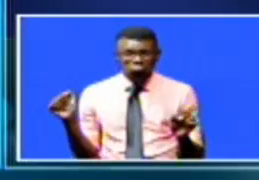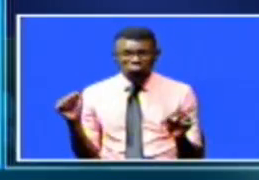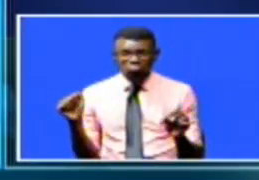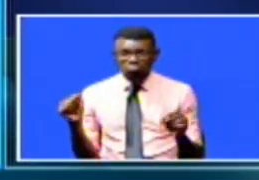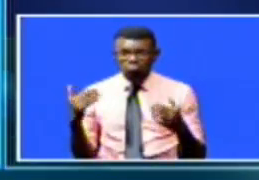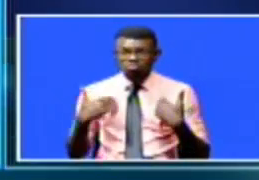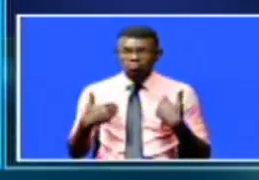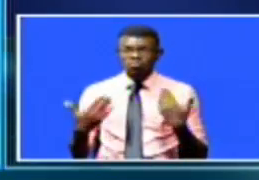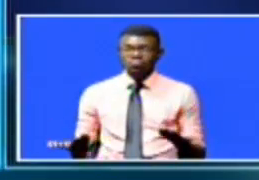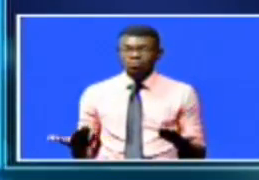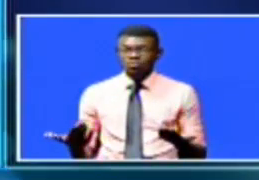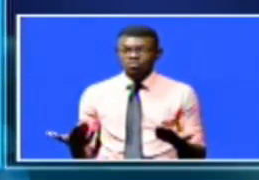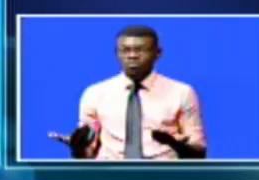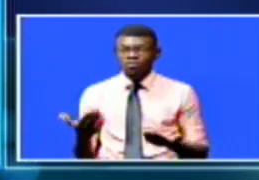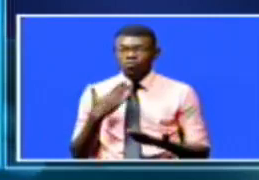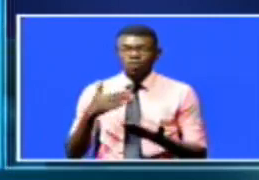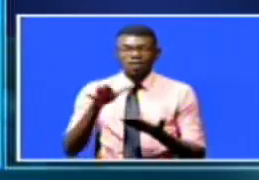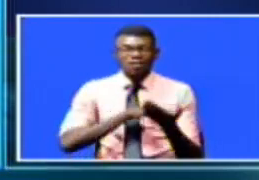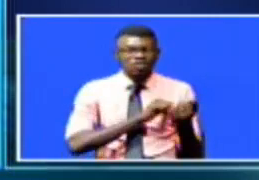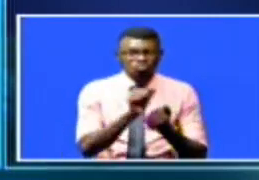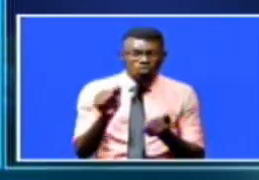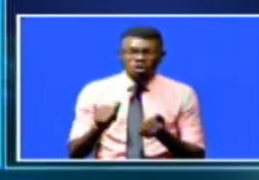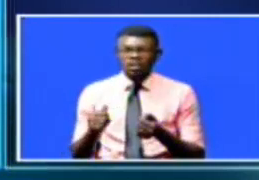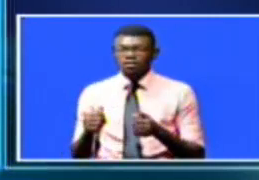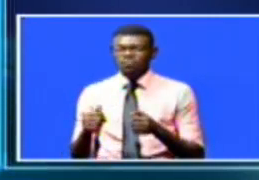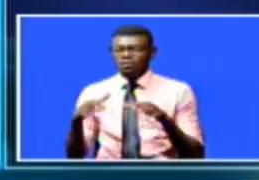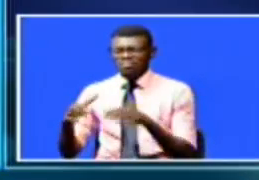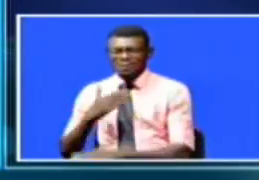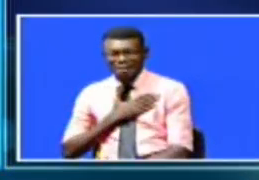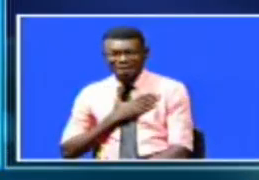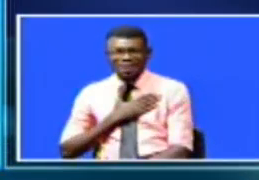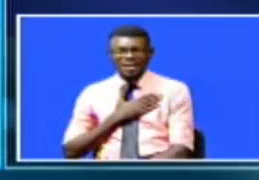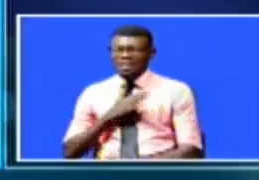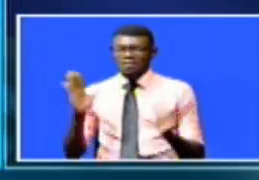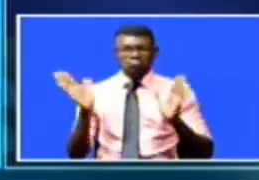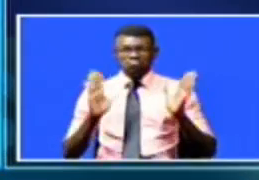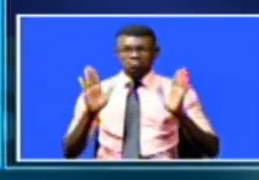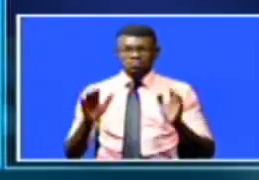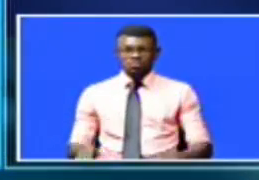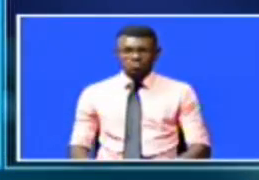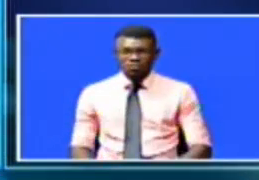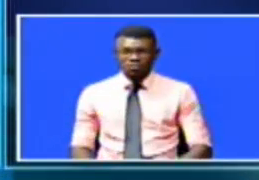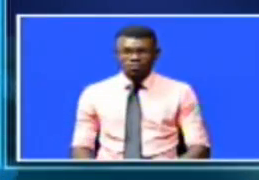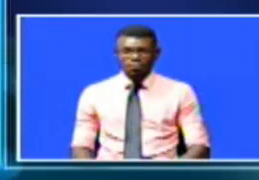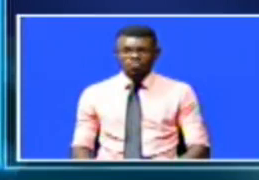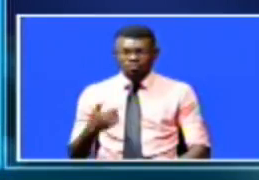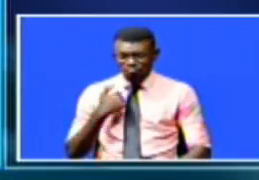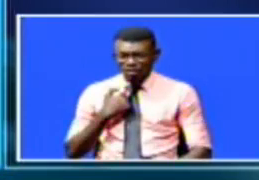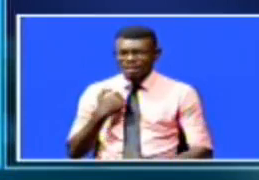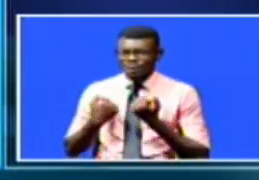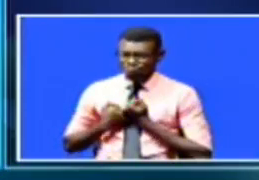thoughts of people who want to come and mess my party or mess any other party. I subscribe to the